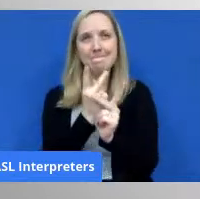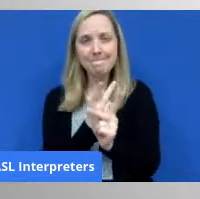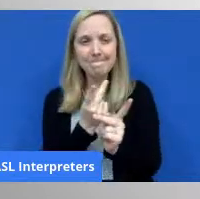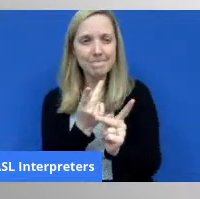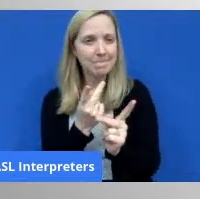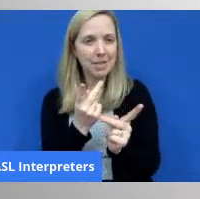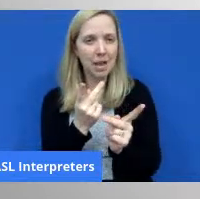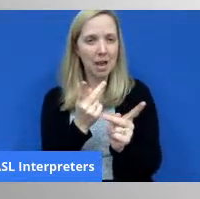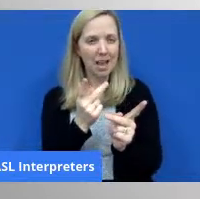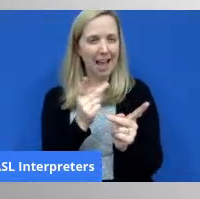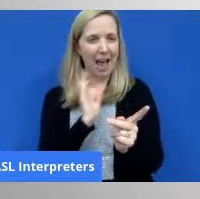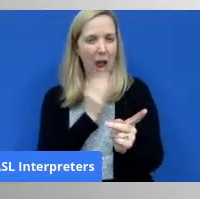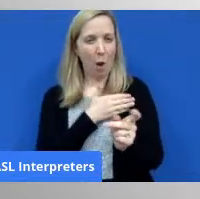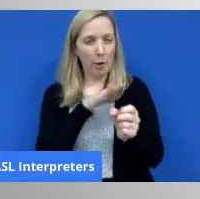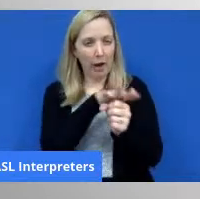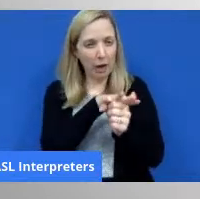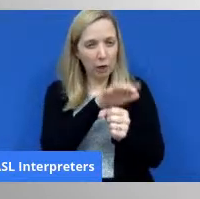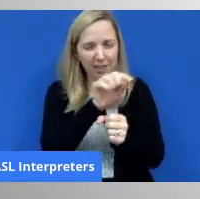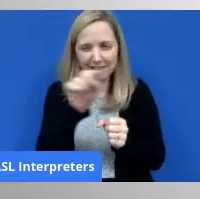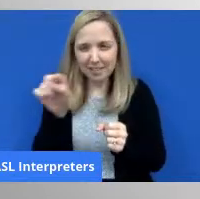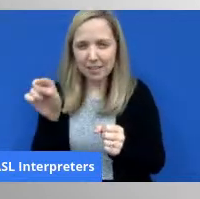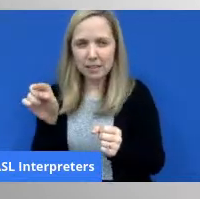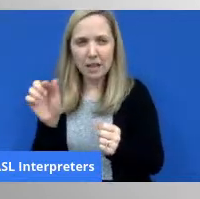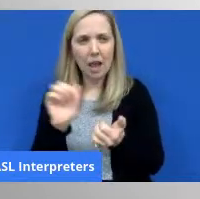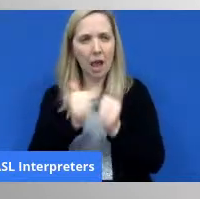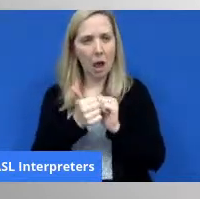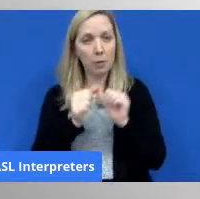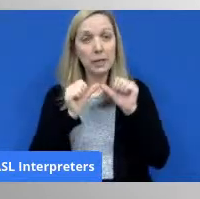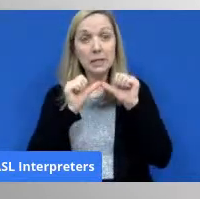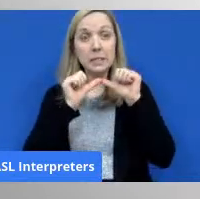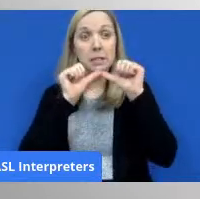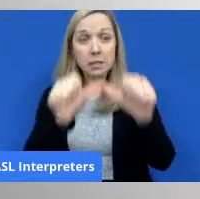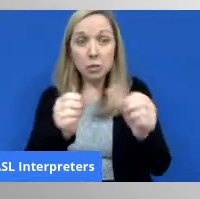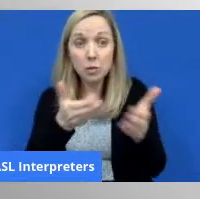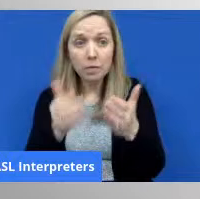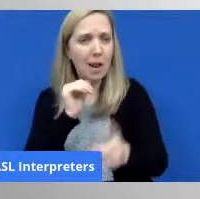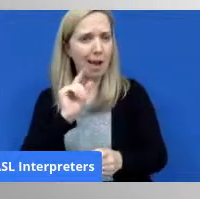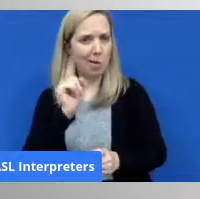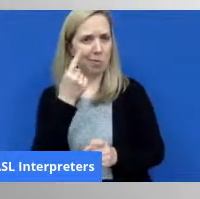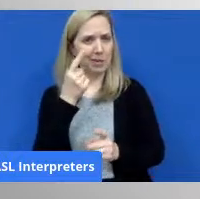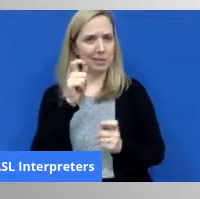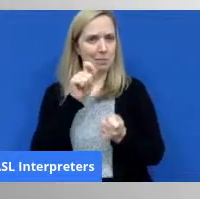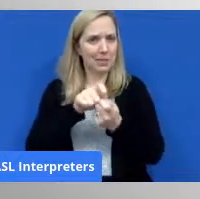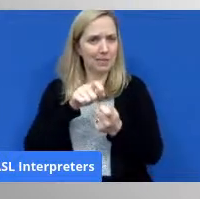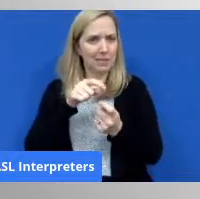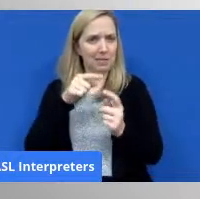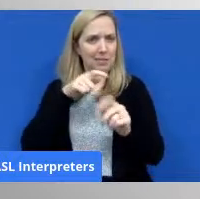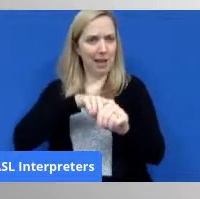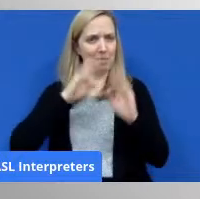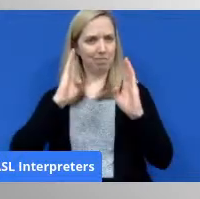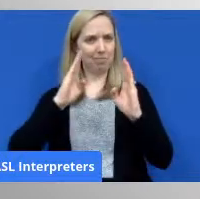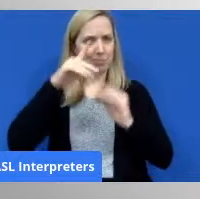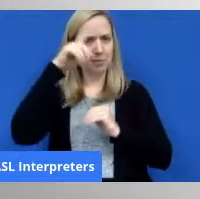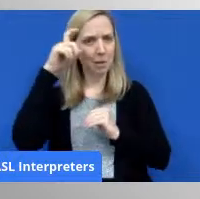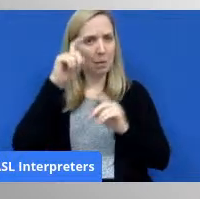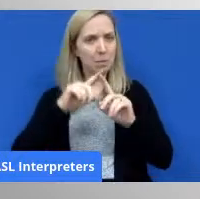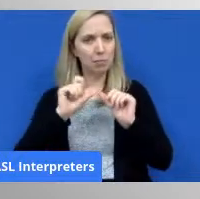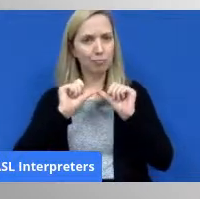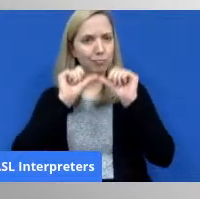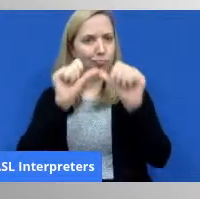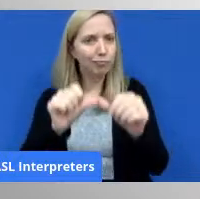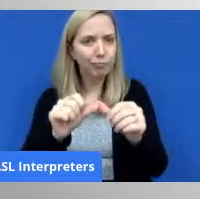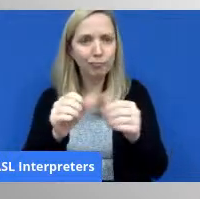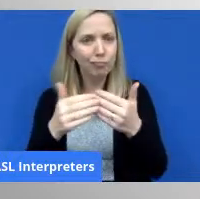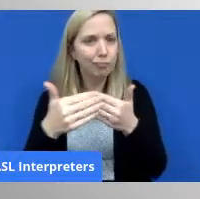current space to continue serving not just in the summer, but beyond that market. I'm sorry, Mr.